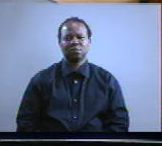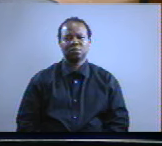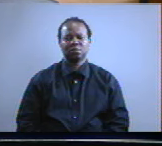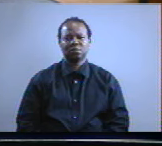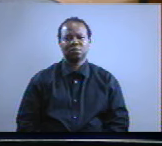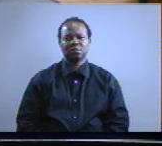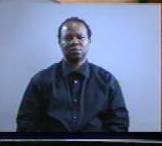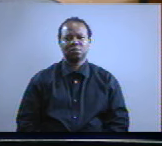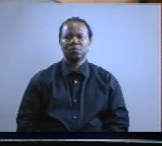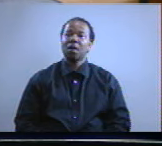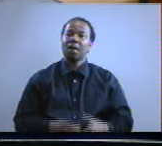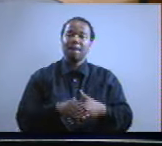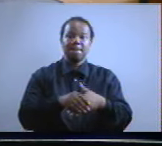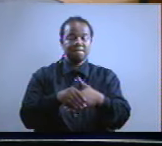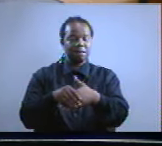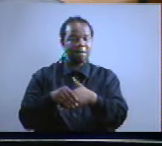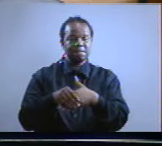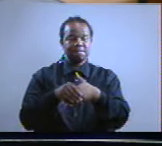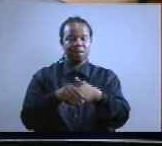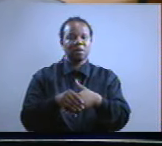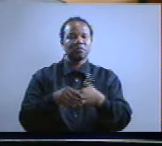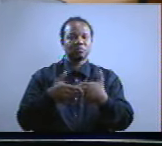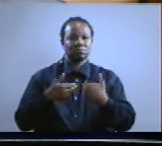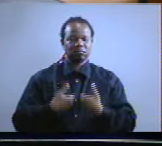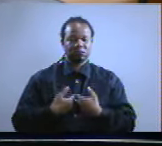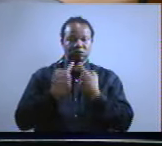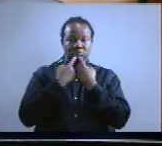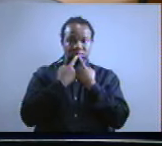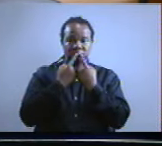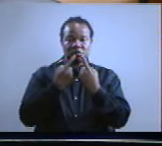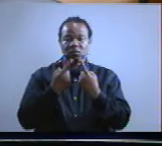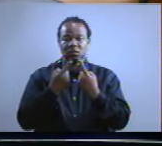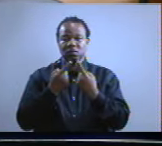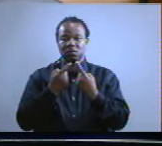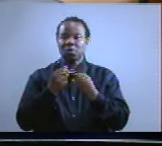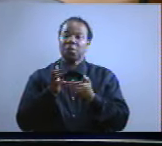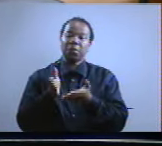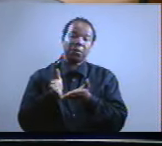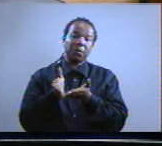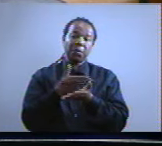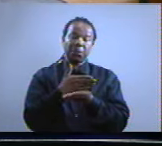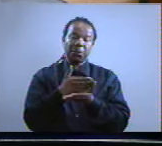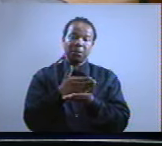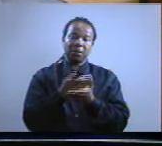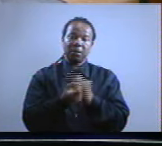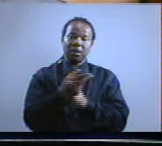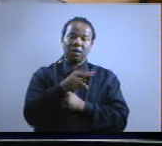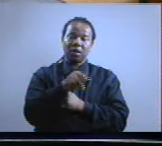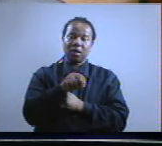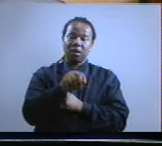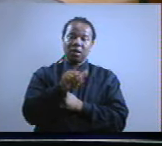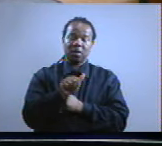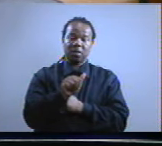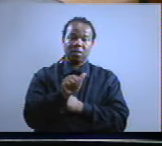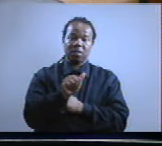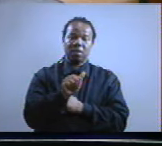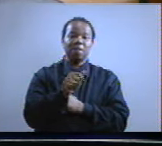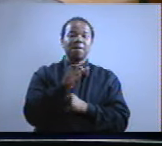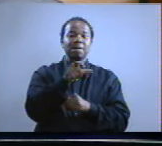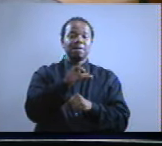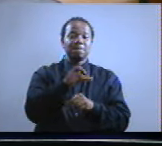Honourable members, I wish to announce that the vacancy which occurred in the National Assembly owing to the resignation